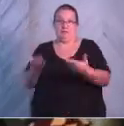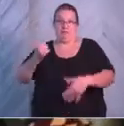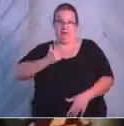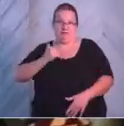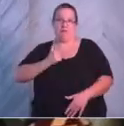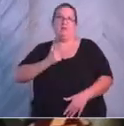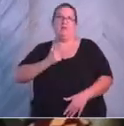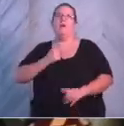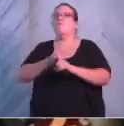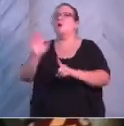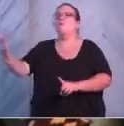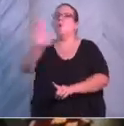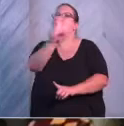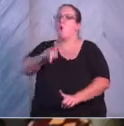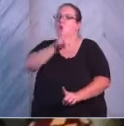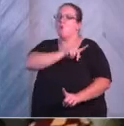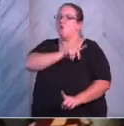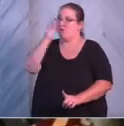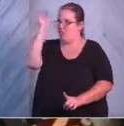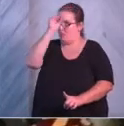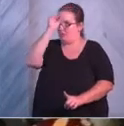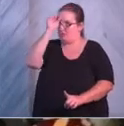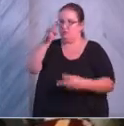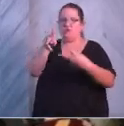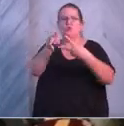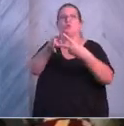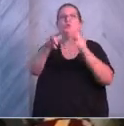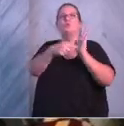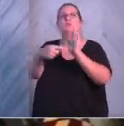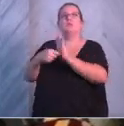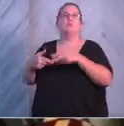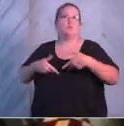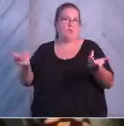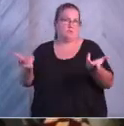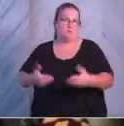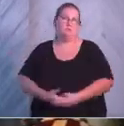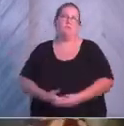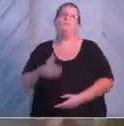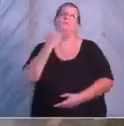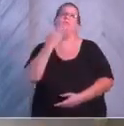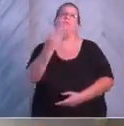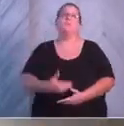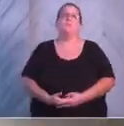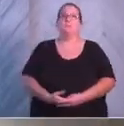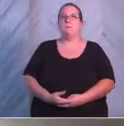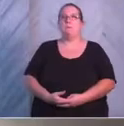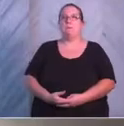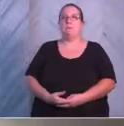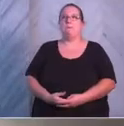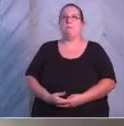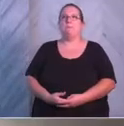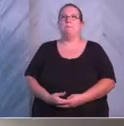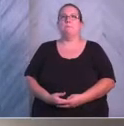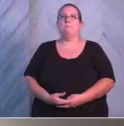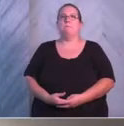a personal opinion, what would these two examples be? Thanks. And for